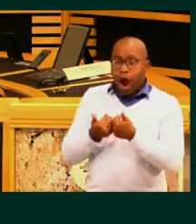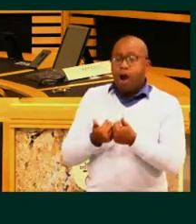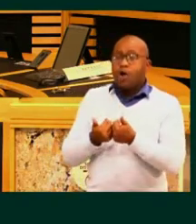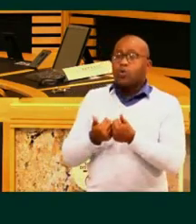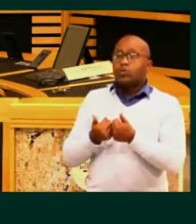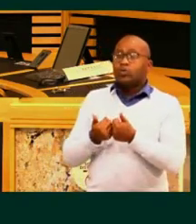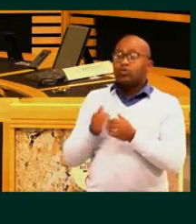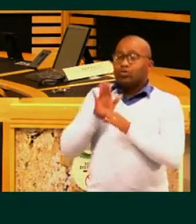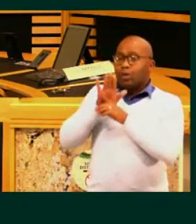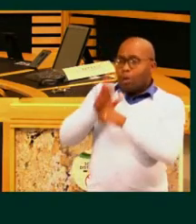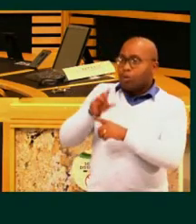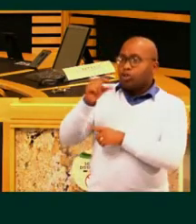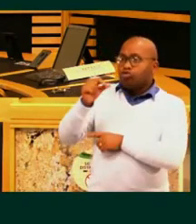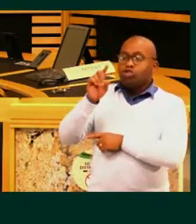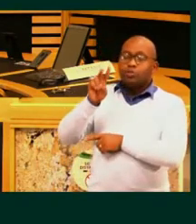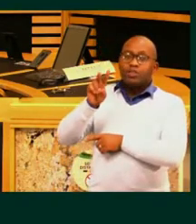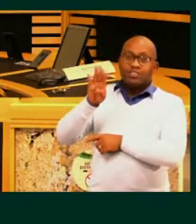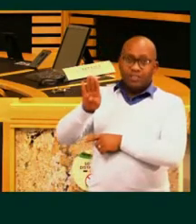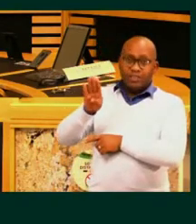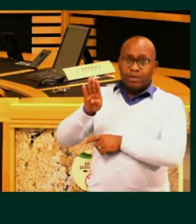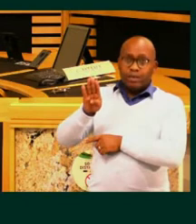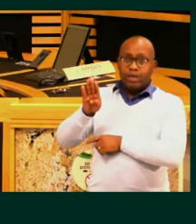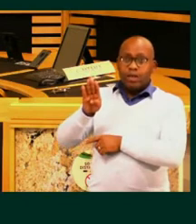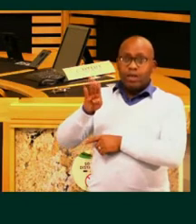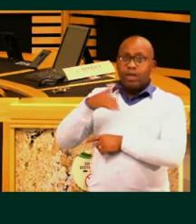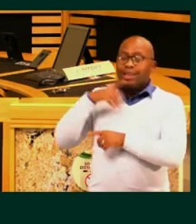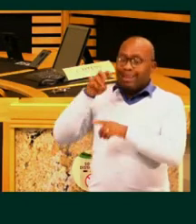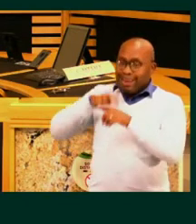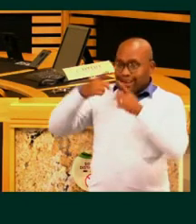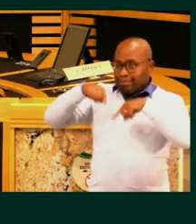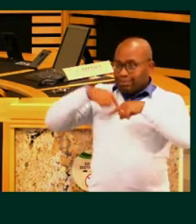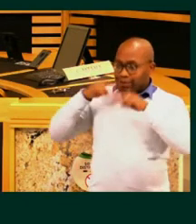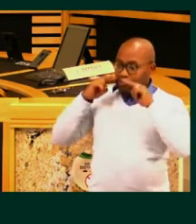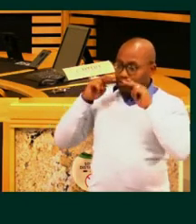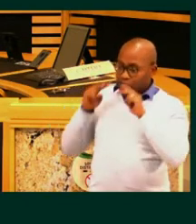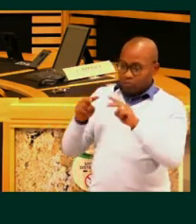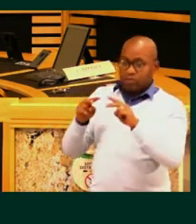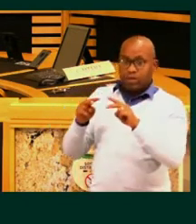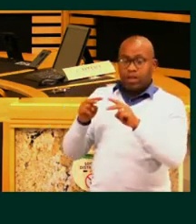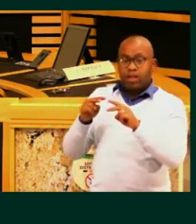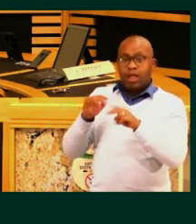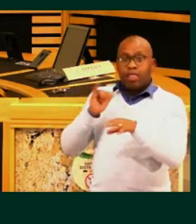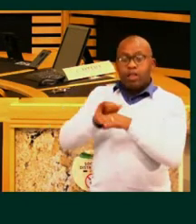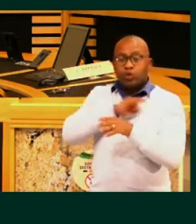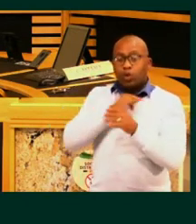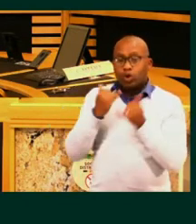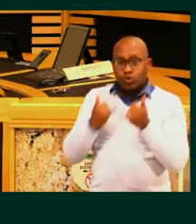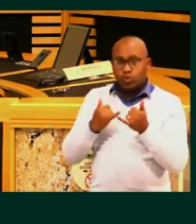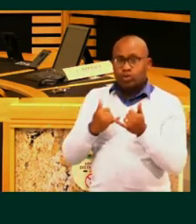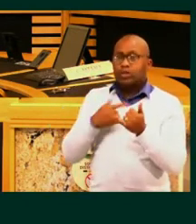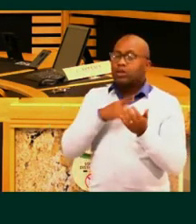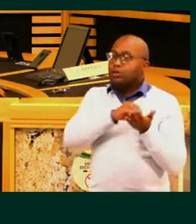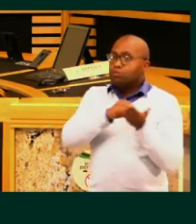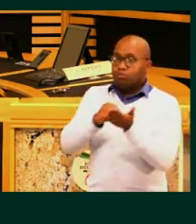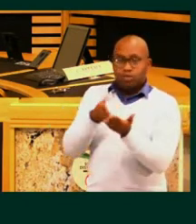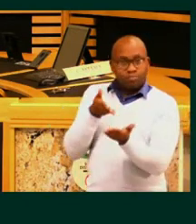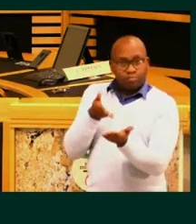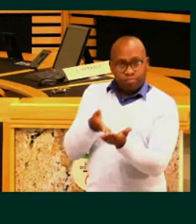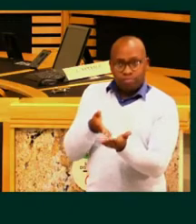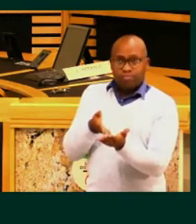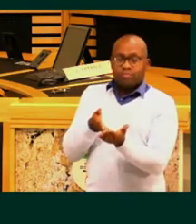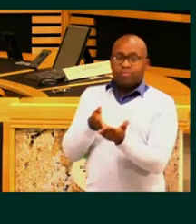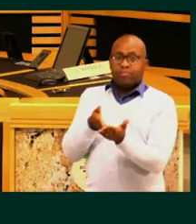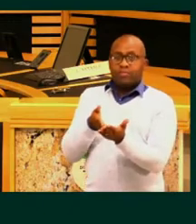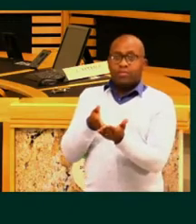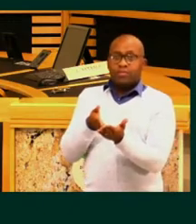needs to be looked and that's why today we are presenting this motion this does not mean that South Africa has been sleeping or the